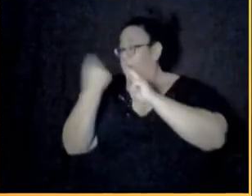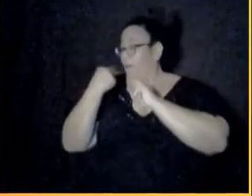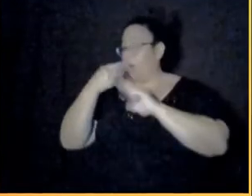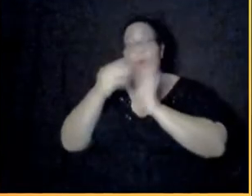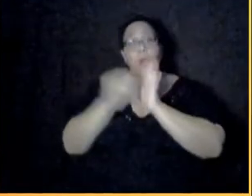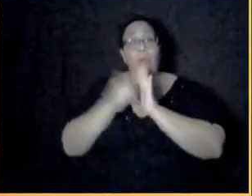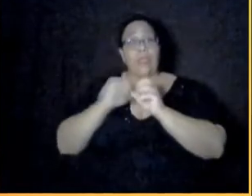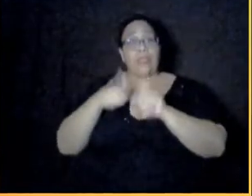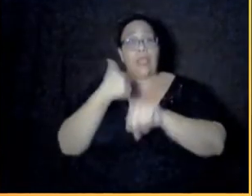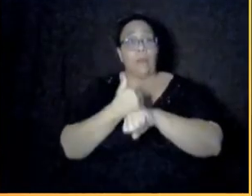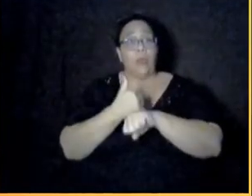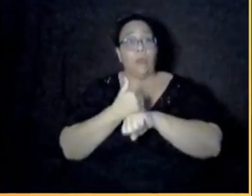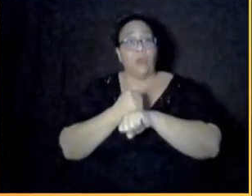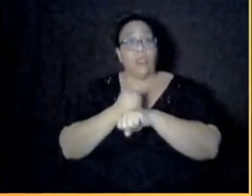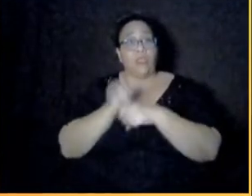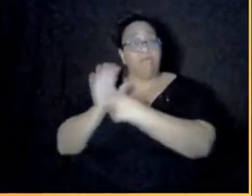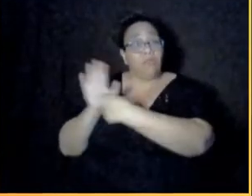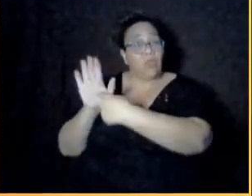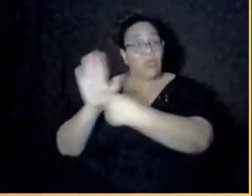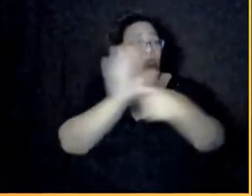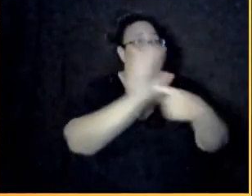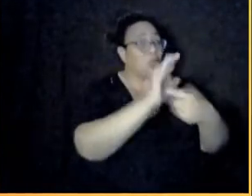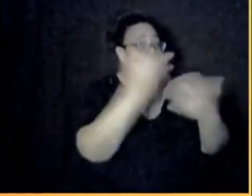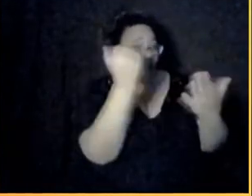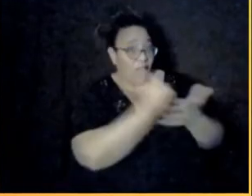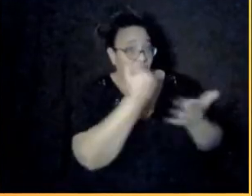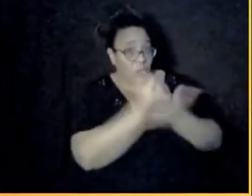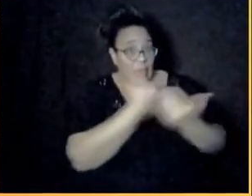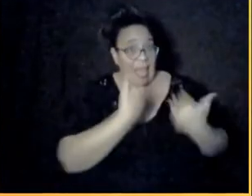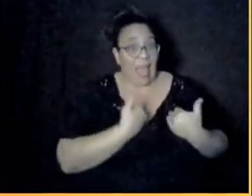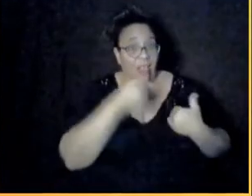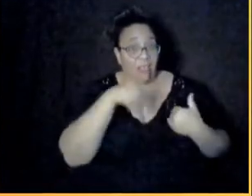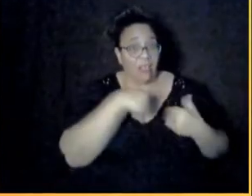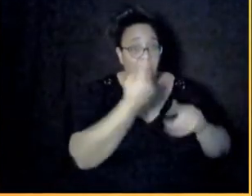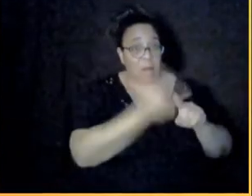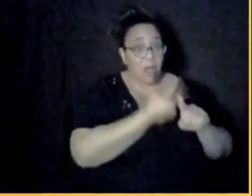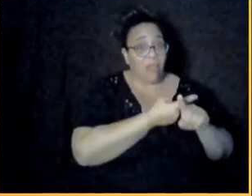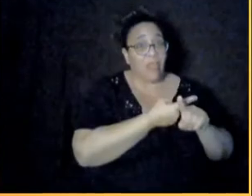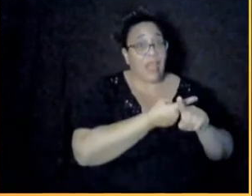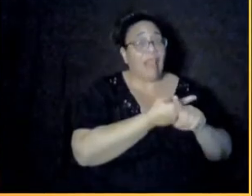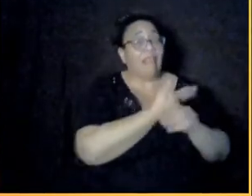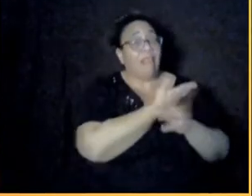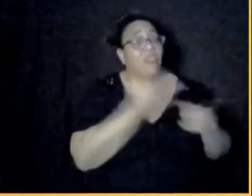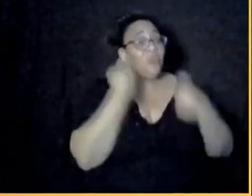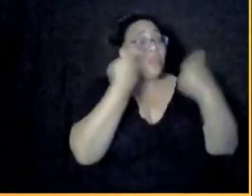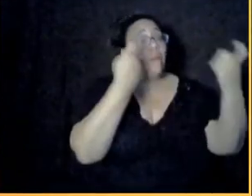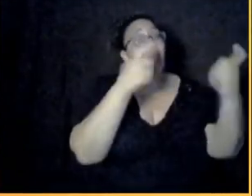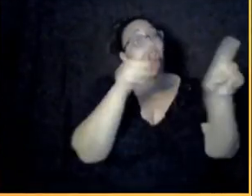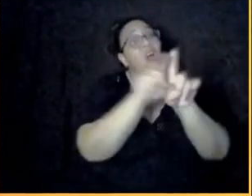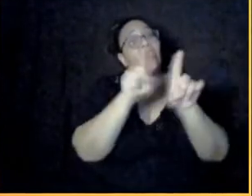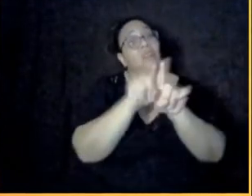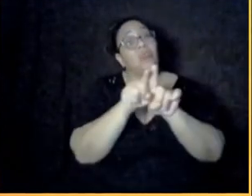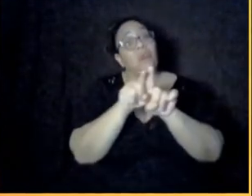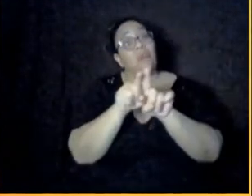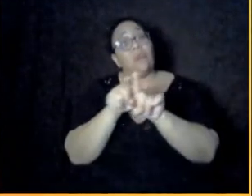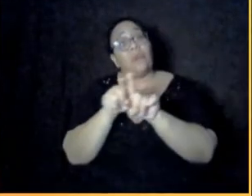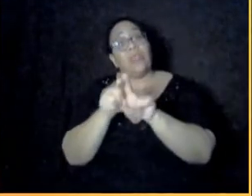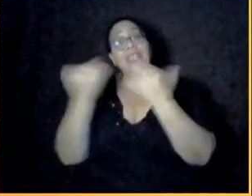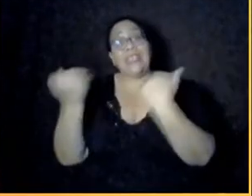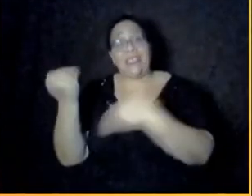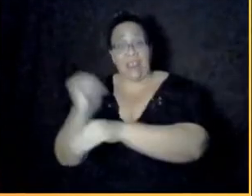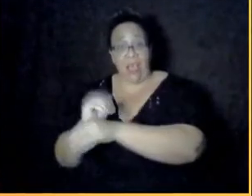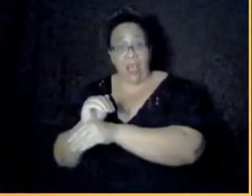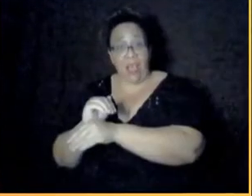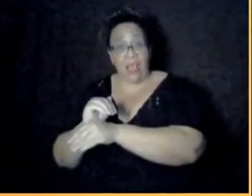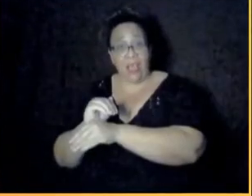which spotlights so many of the victories that we had this month and things to celebrate. And of course, tonight